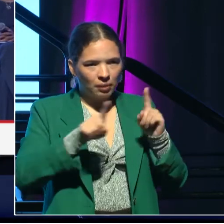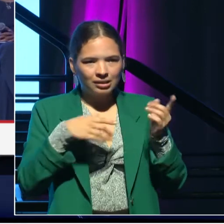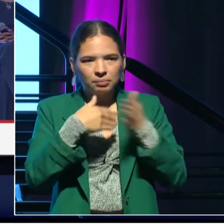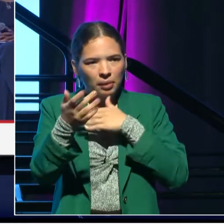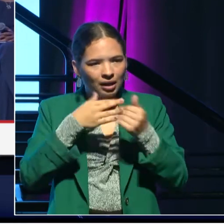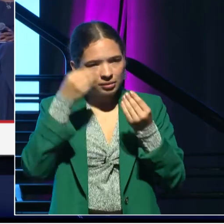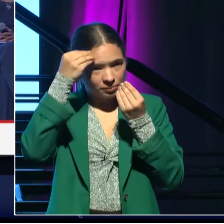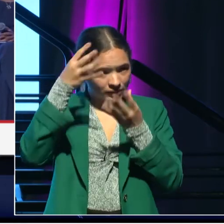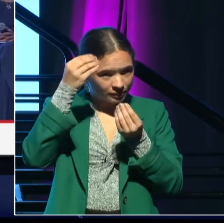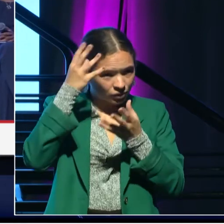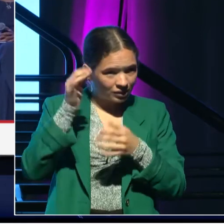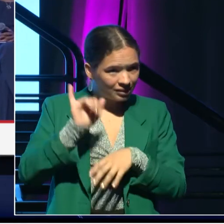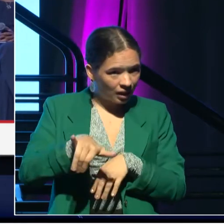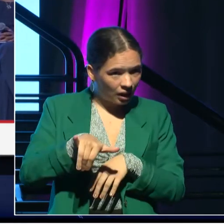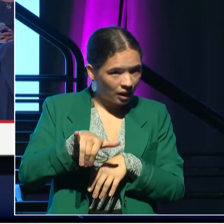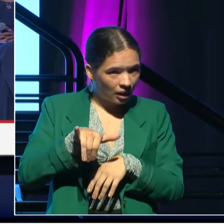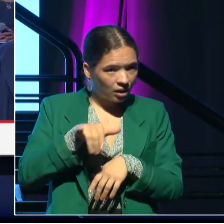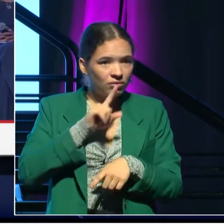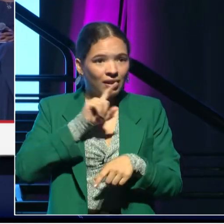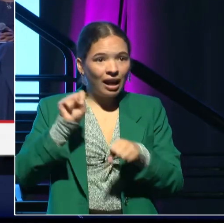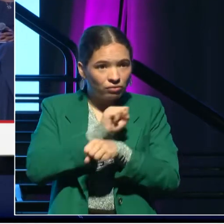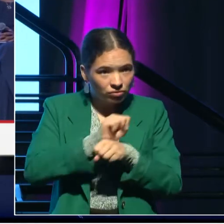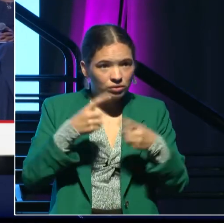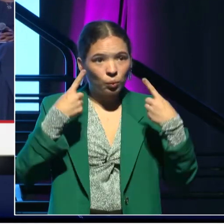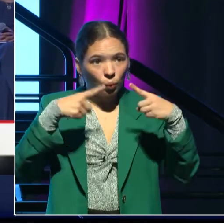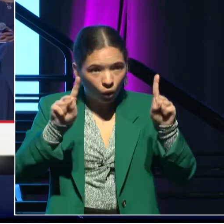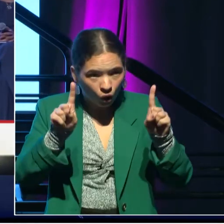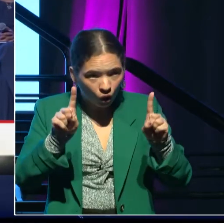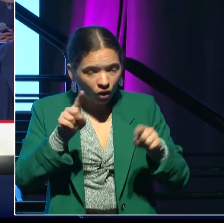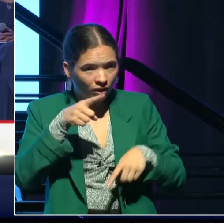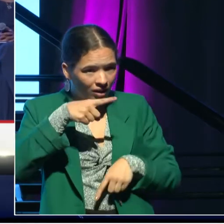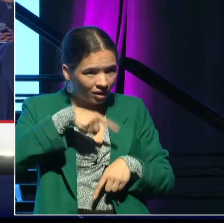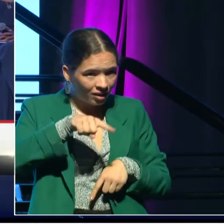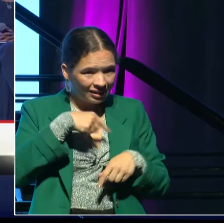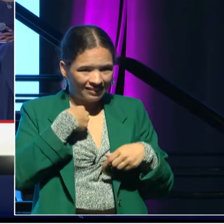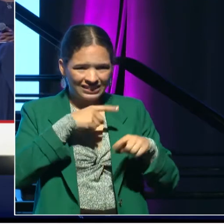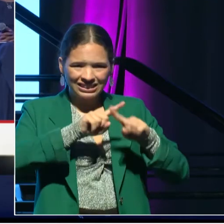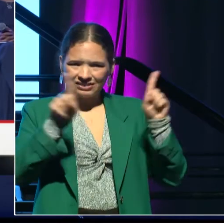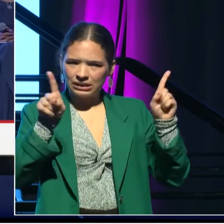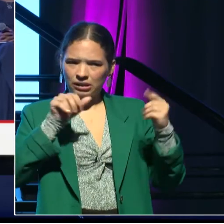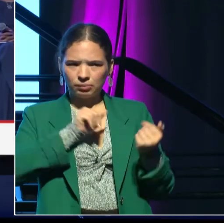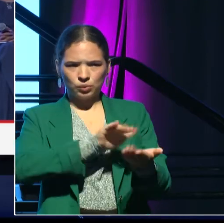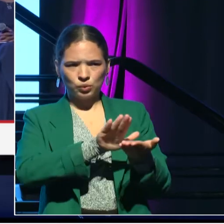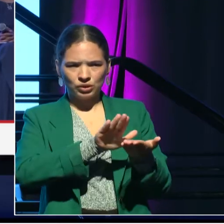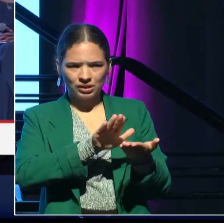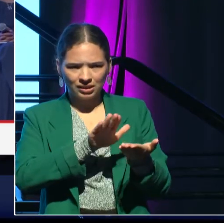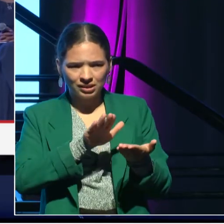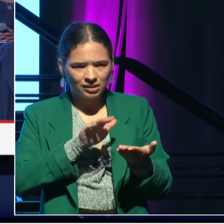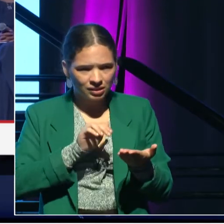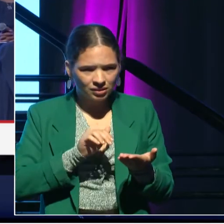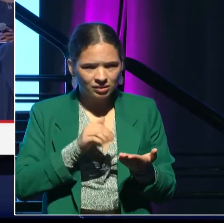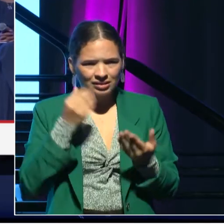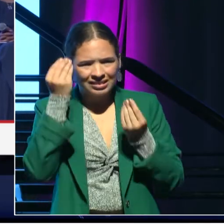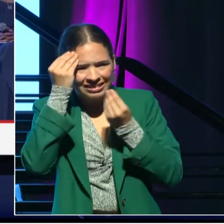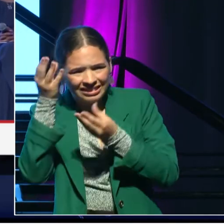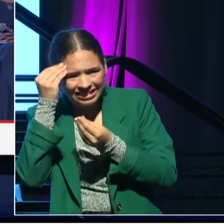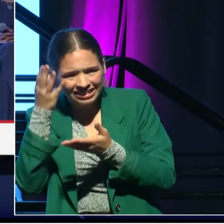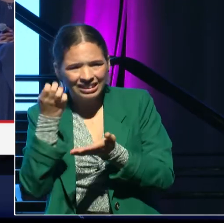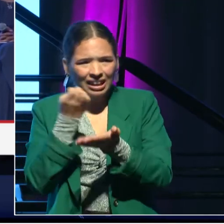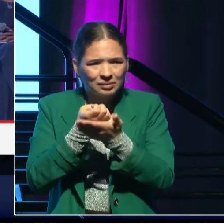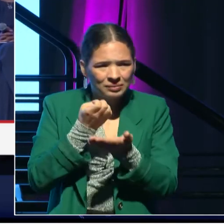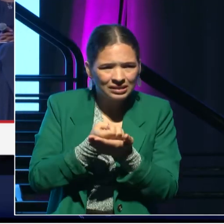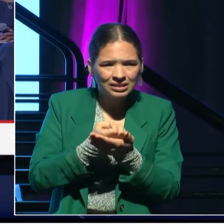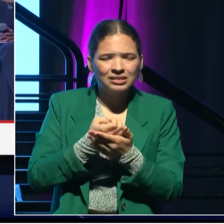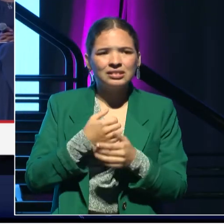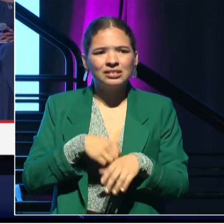work. They're all in. I have a different approach. I have a data-driven, evidence-based approach to legislating and problem solving,